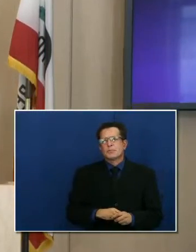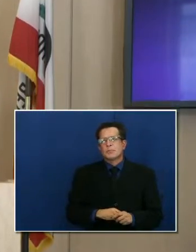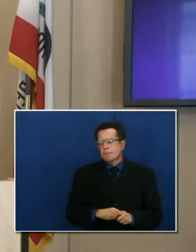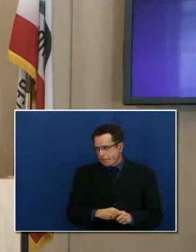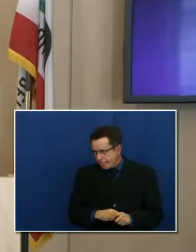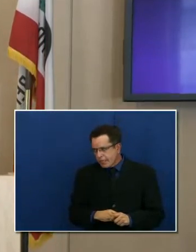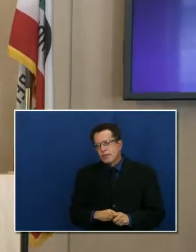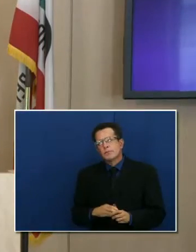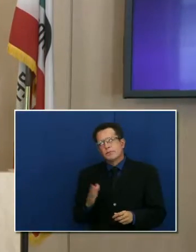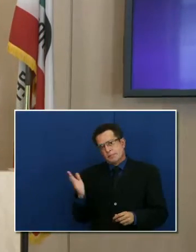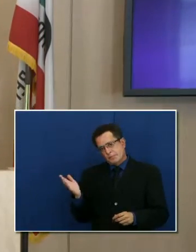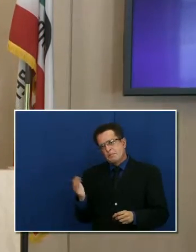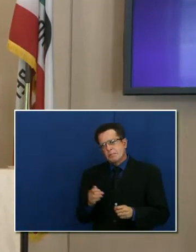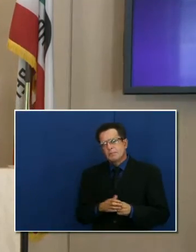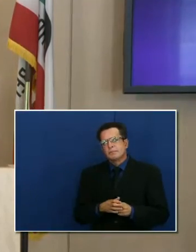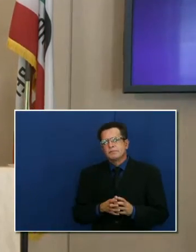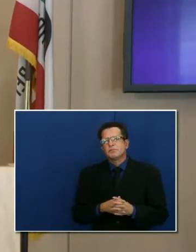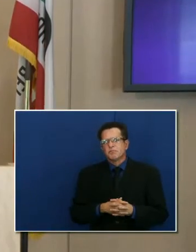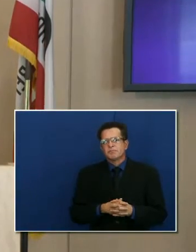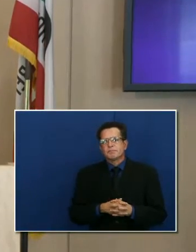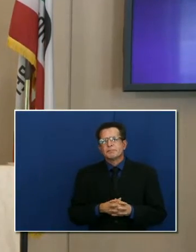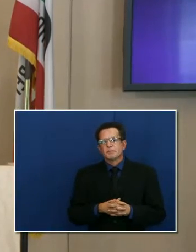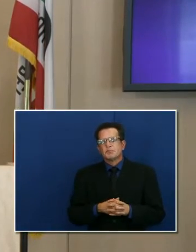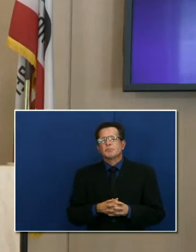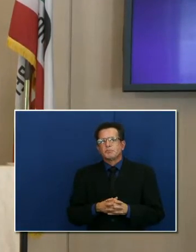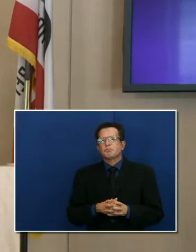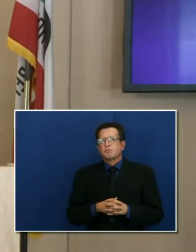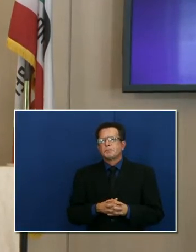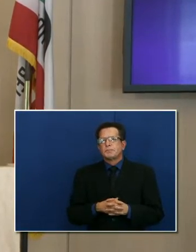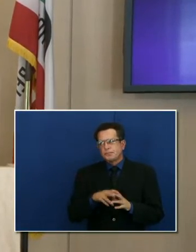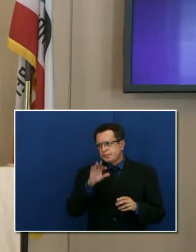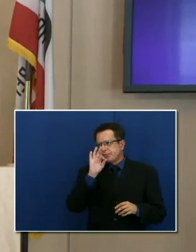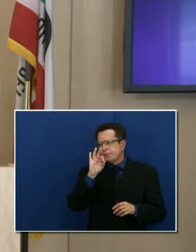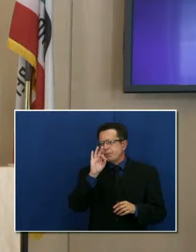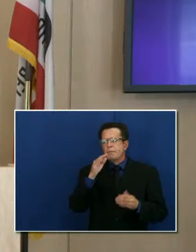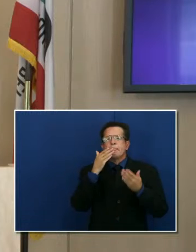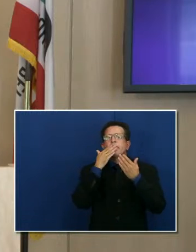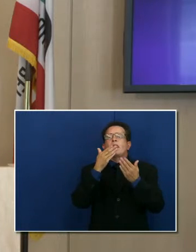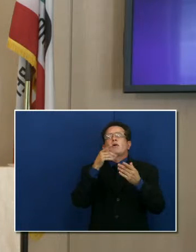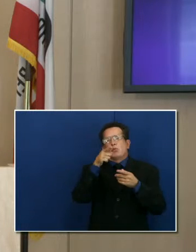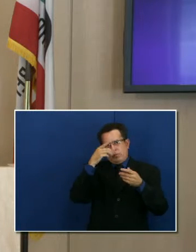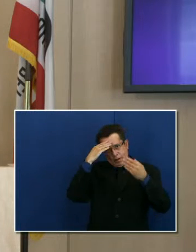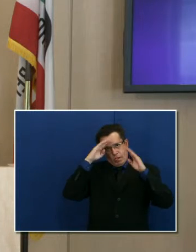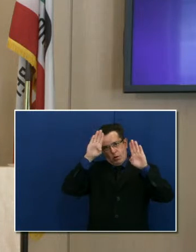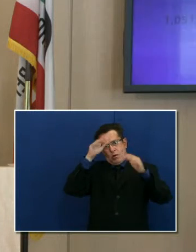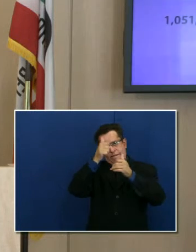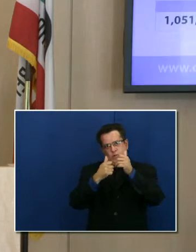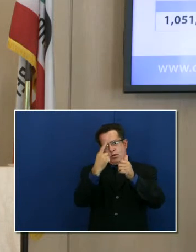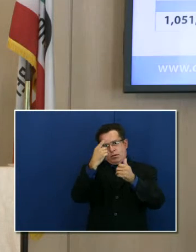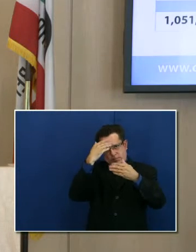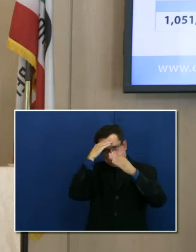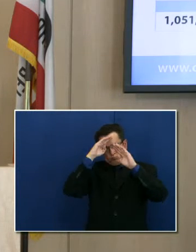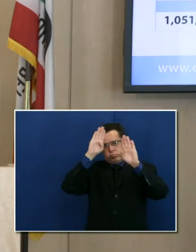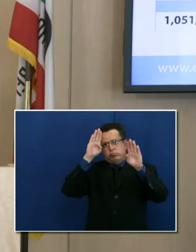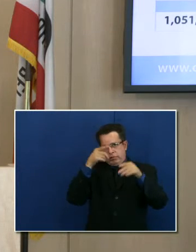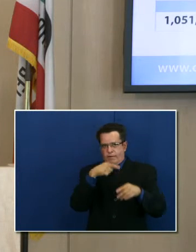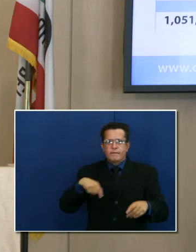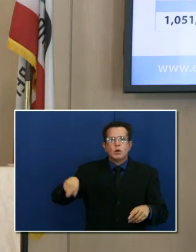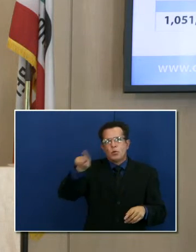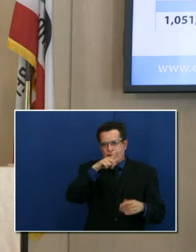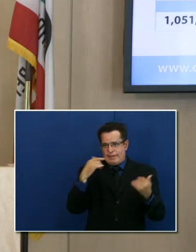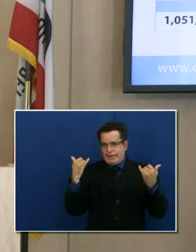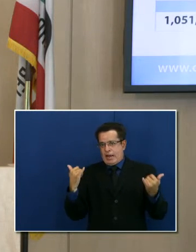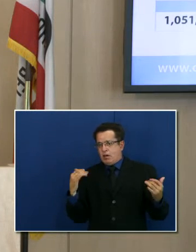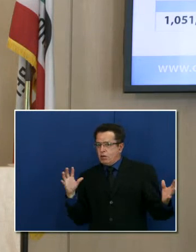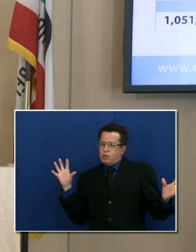Good afternoon, everyone, and thank you, Supervisor Fletcher. As of today, there are approximately 36